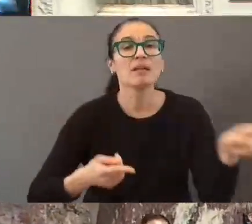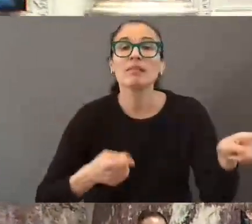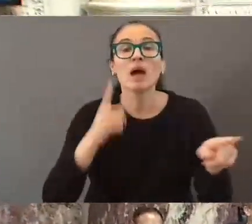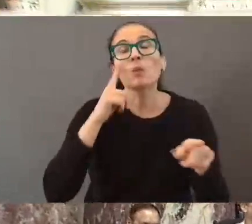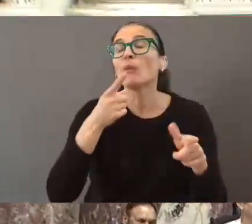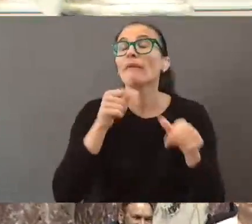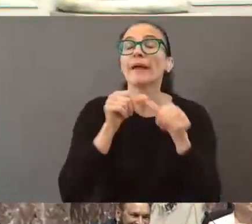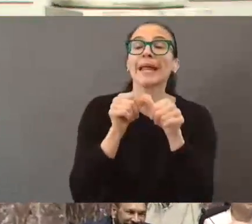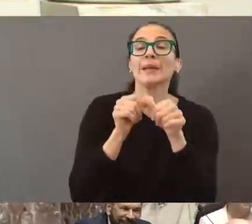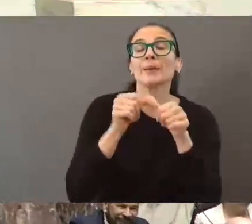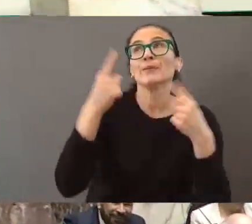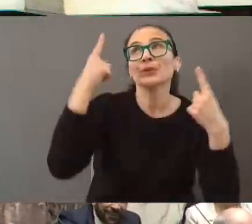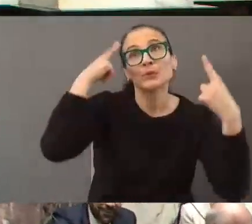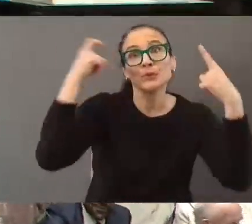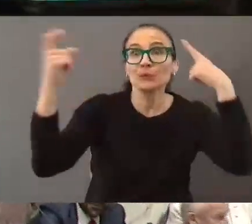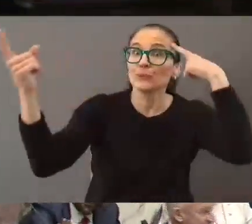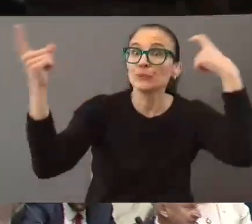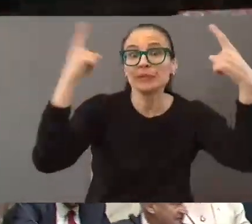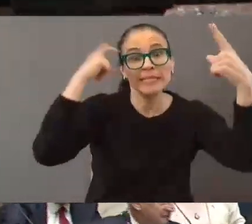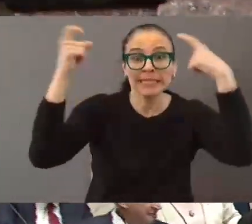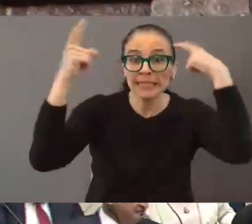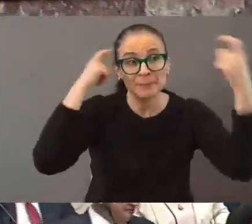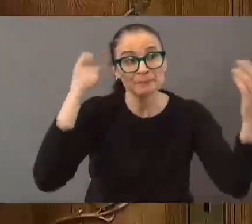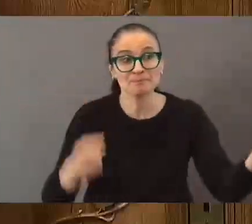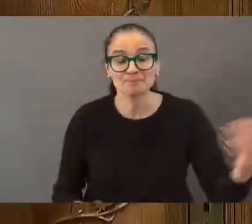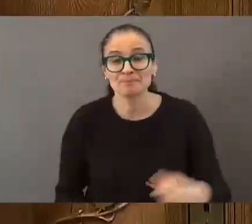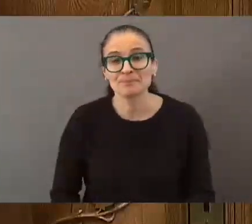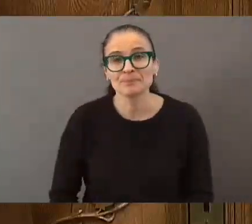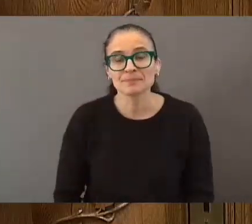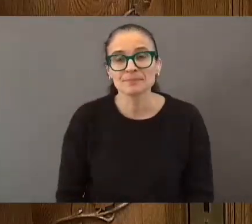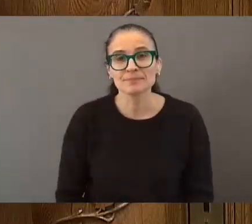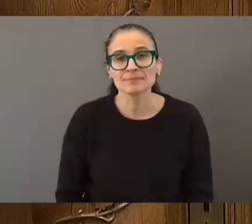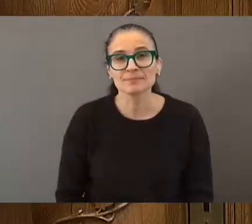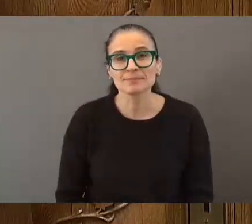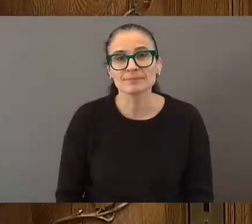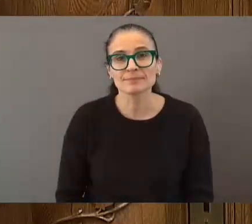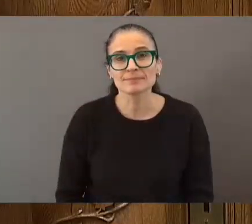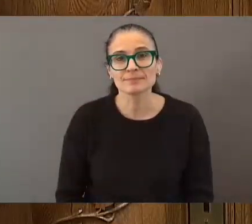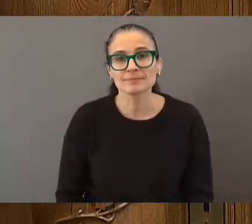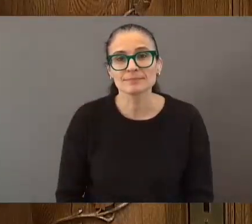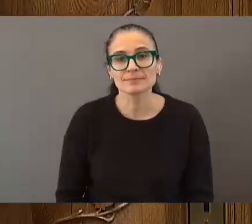The bell ends the question period.